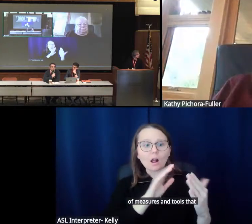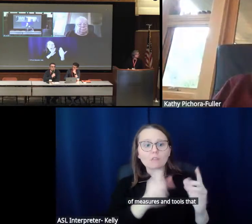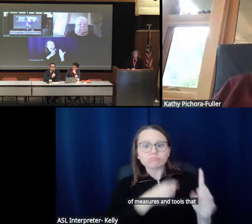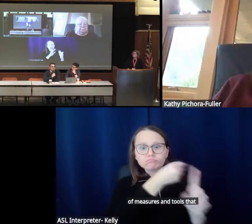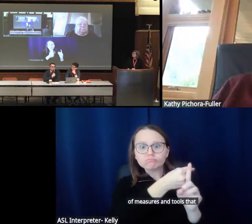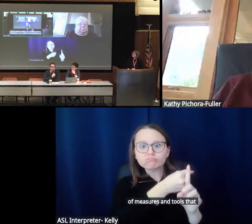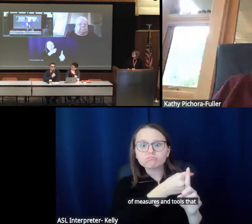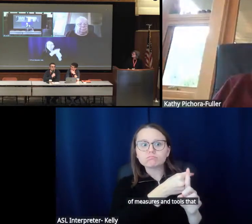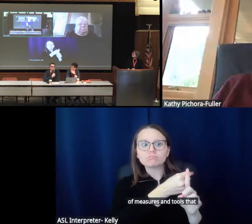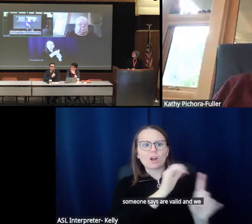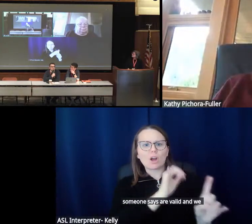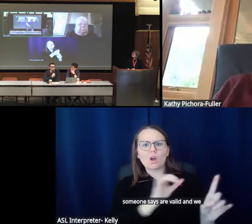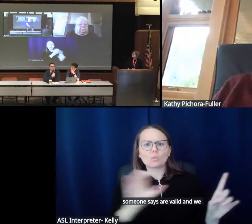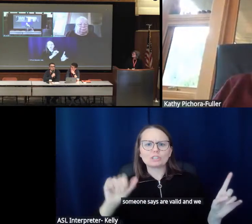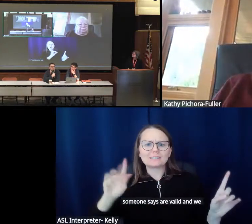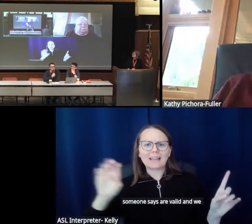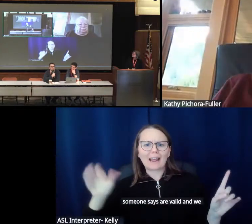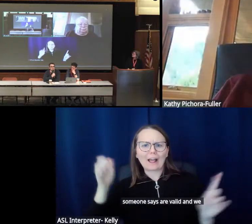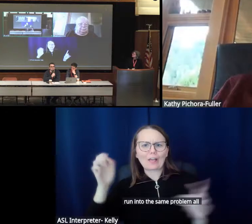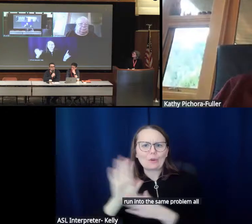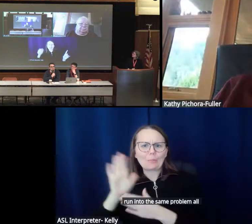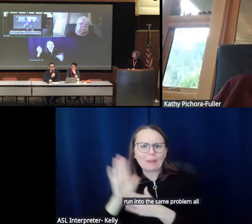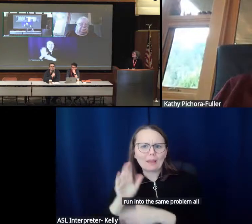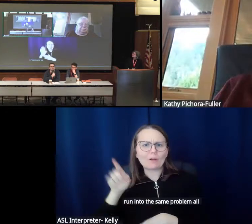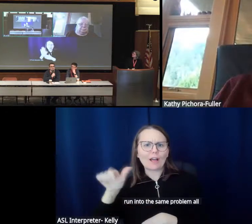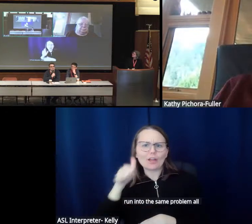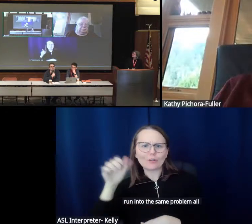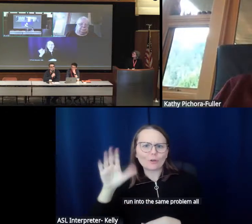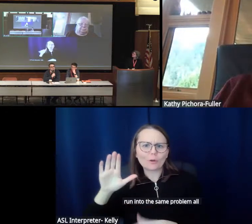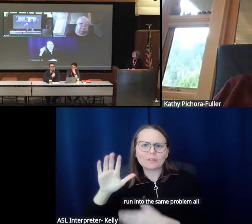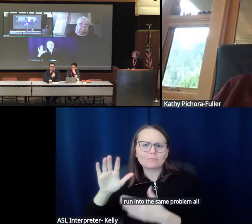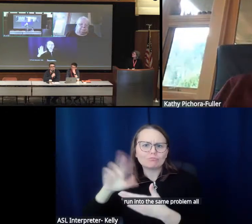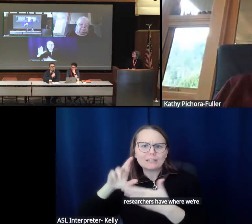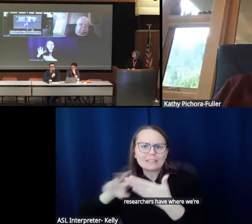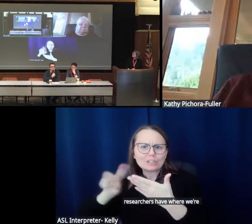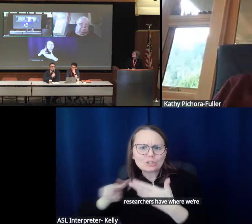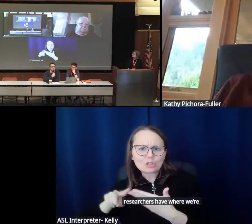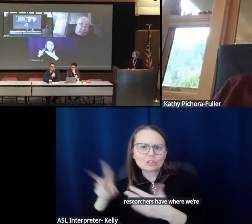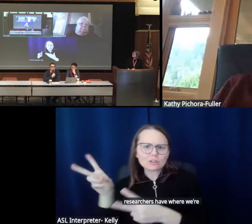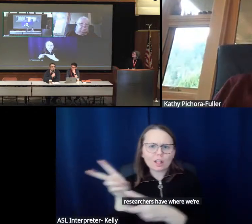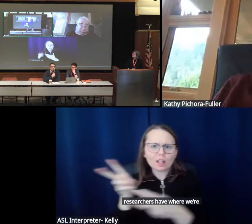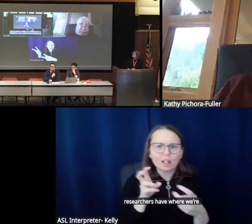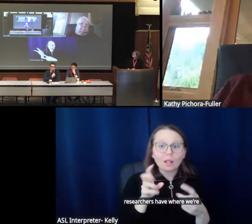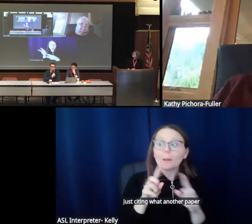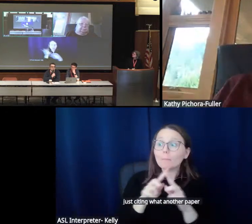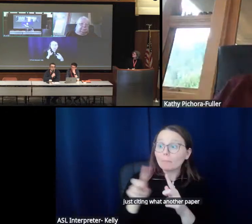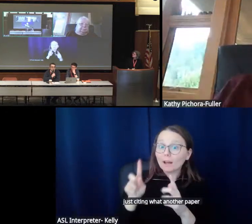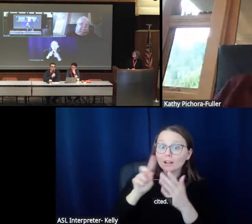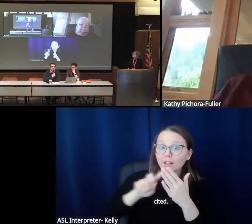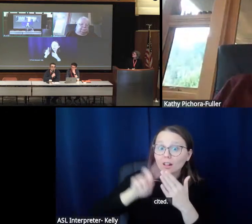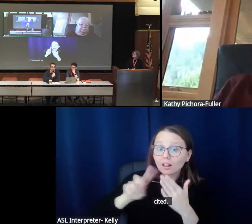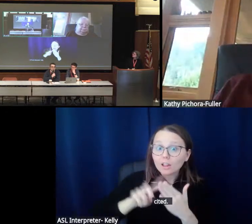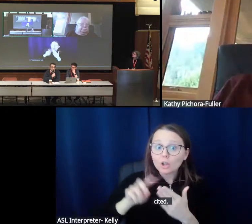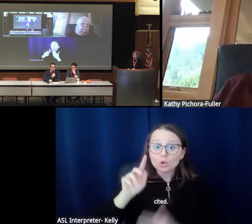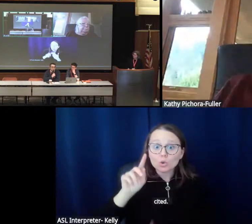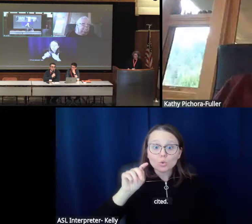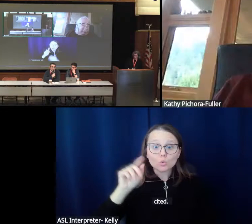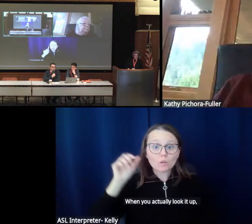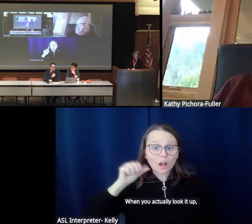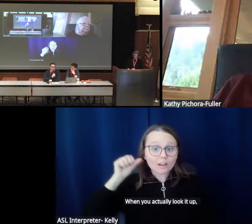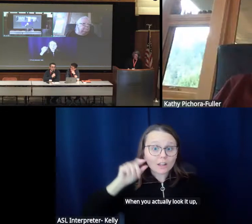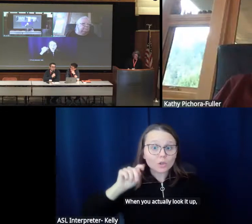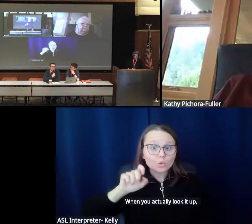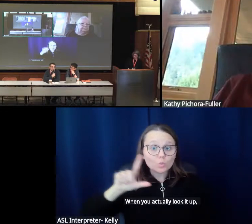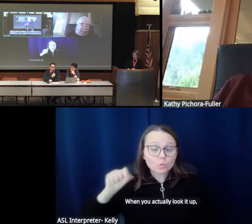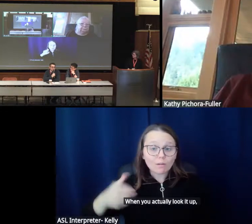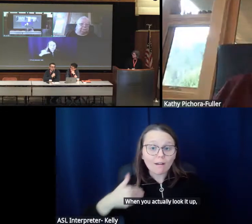we're just citing what another paper cited, and then when you actually look it up, the majority of the tools we have in audiology, for example, are